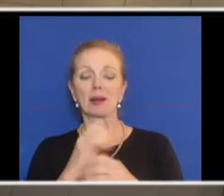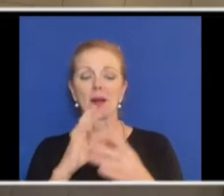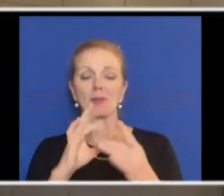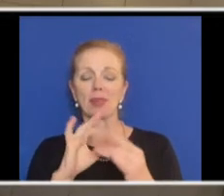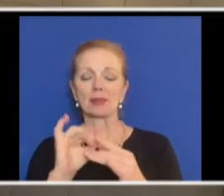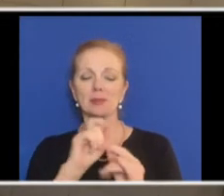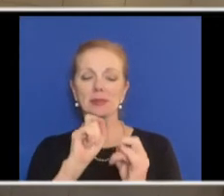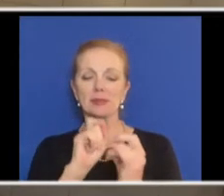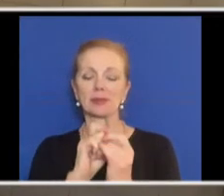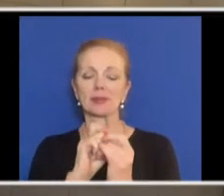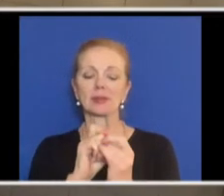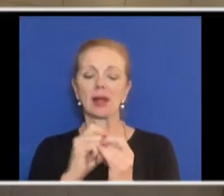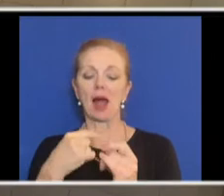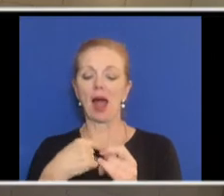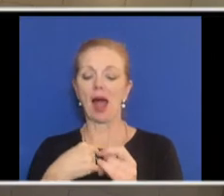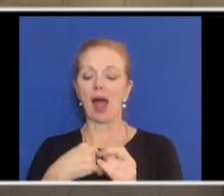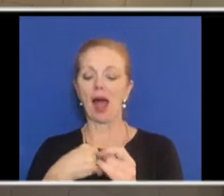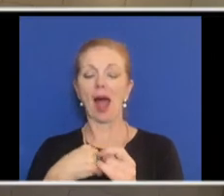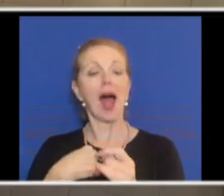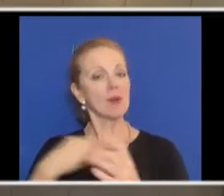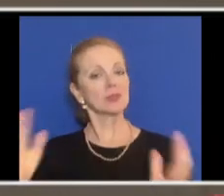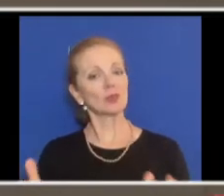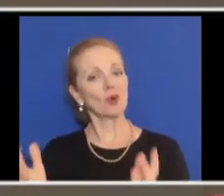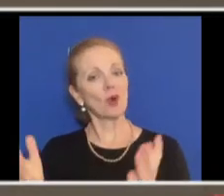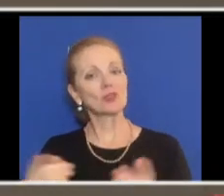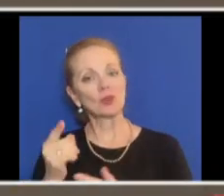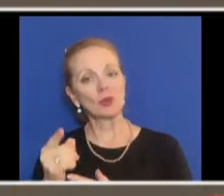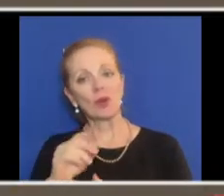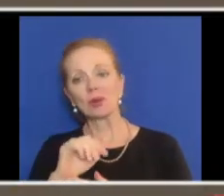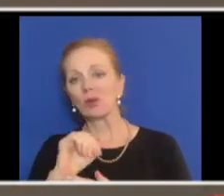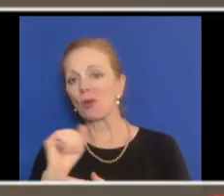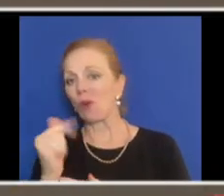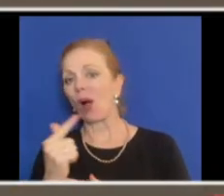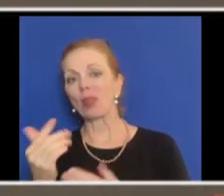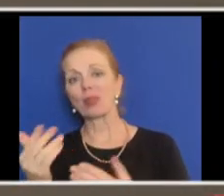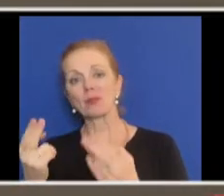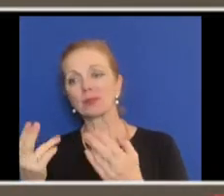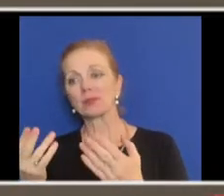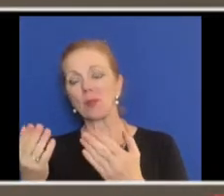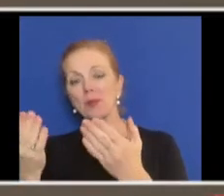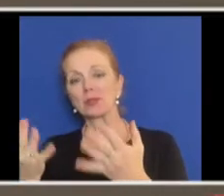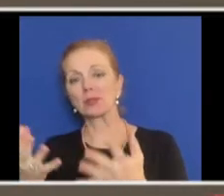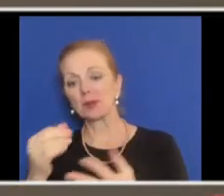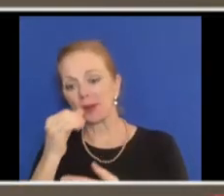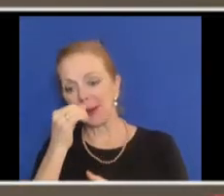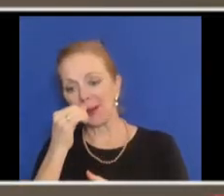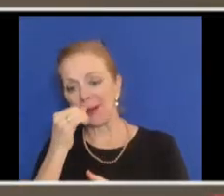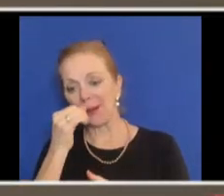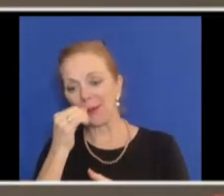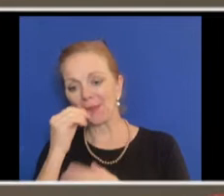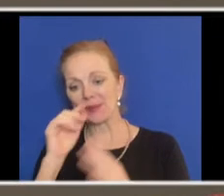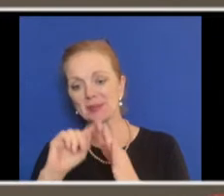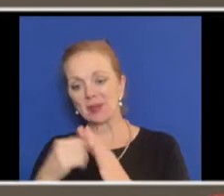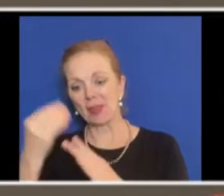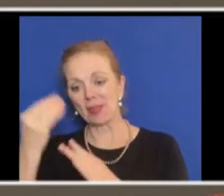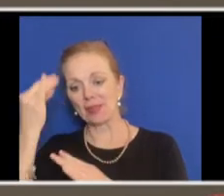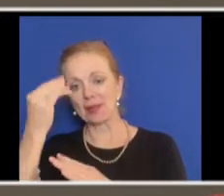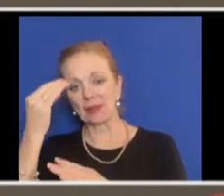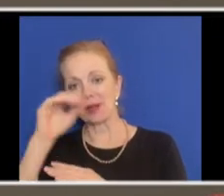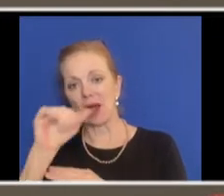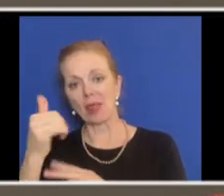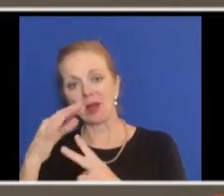um I would encourage you and all uh petitioners that are listening uh to start thinking about other